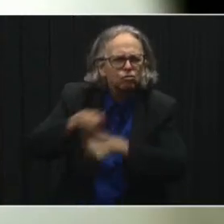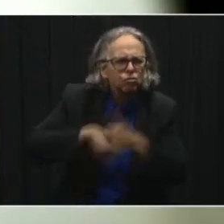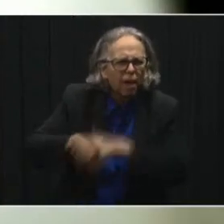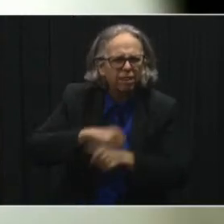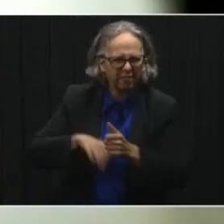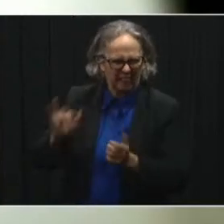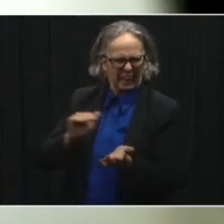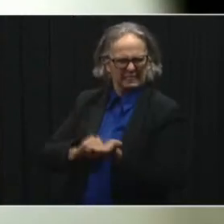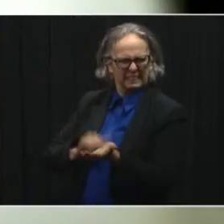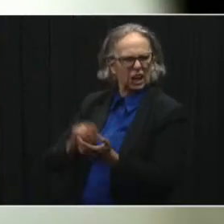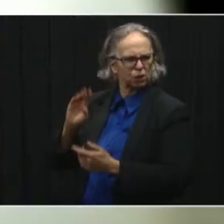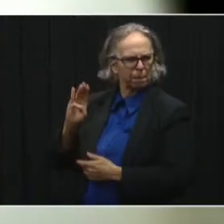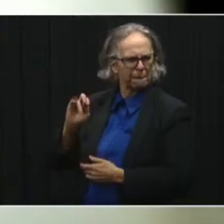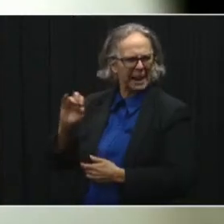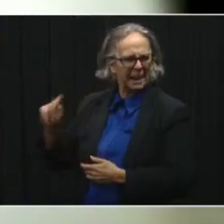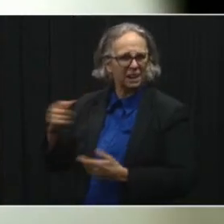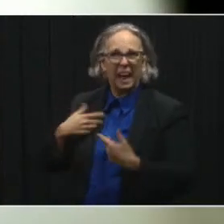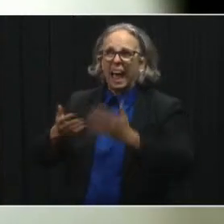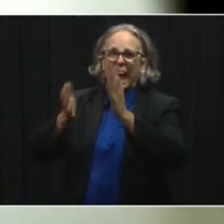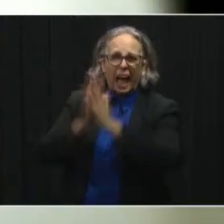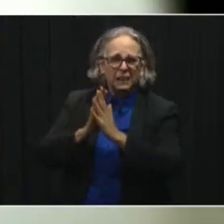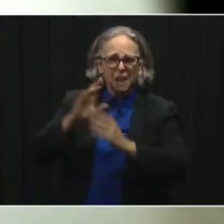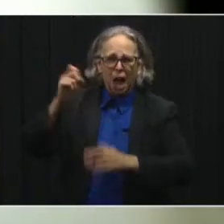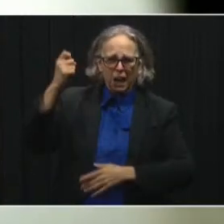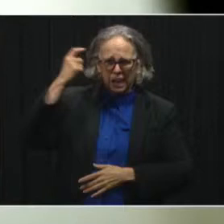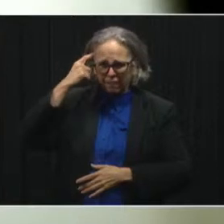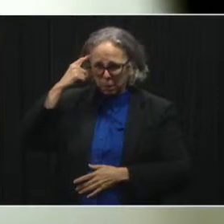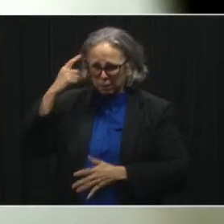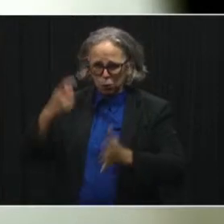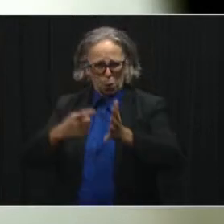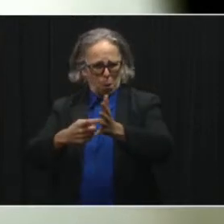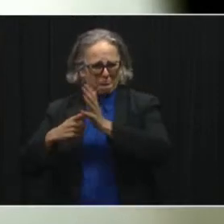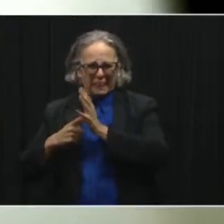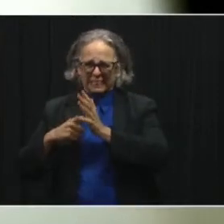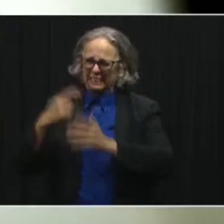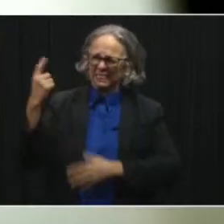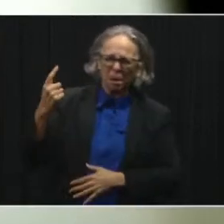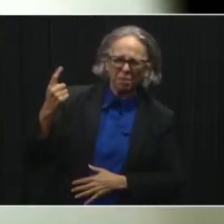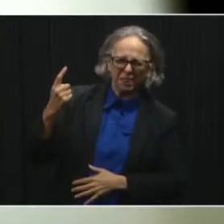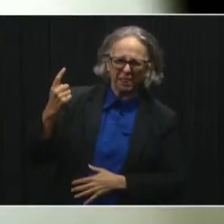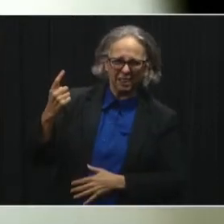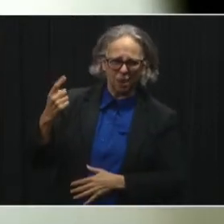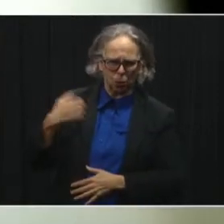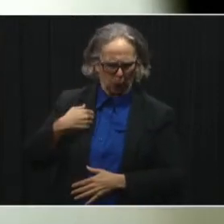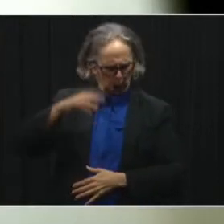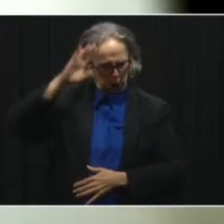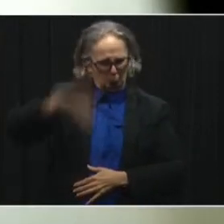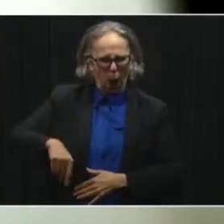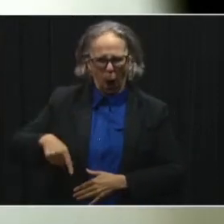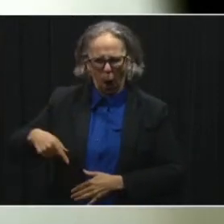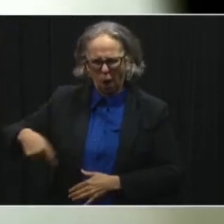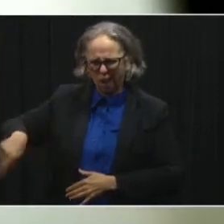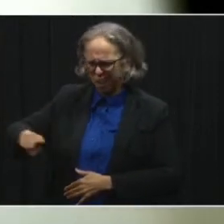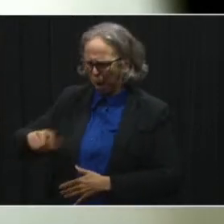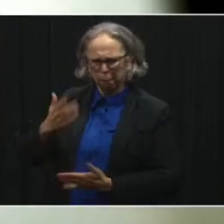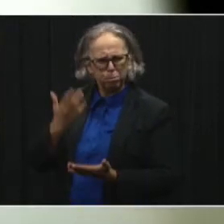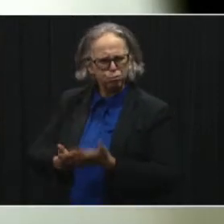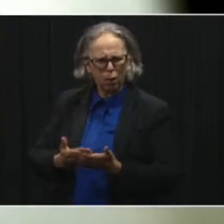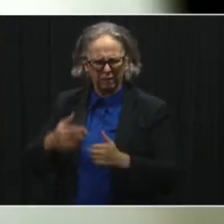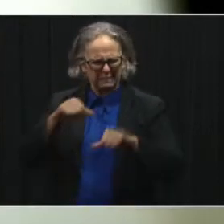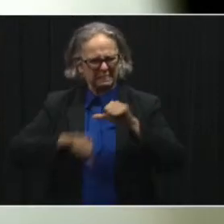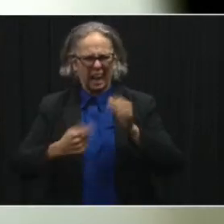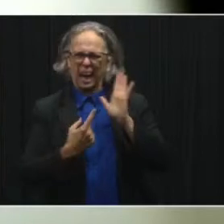government involvement to mandate something that we know that is based in science and evidence that can prevent deaths,